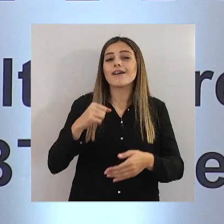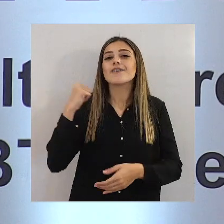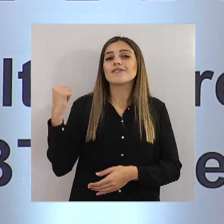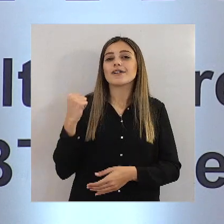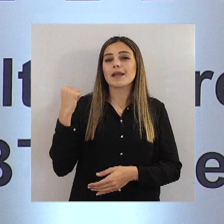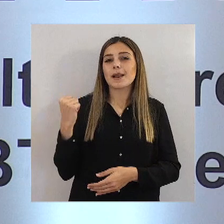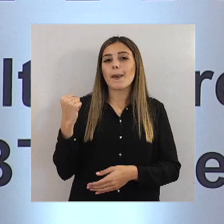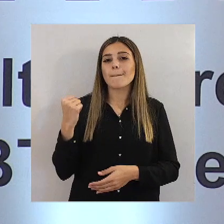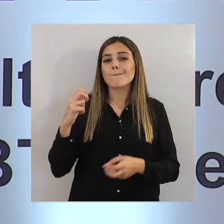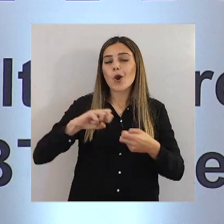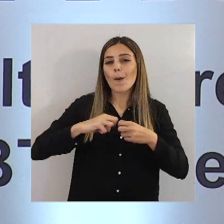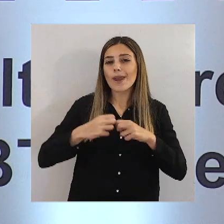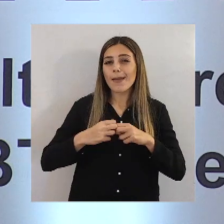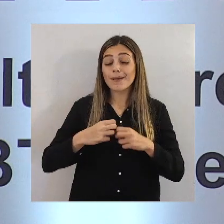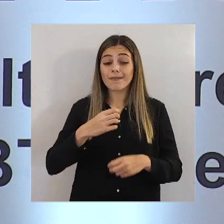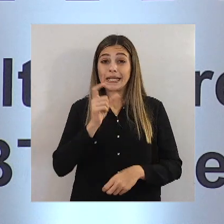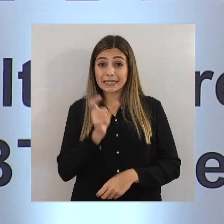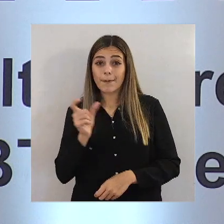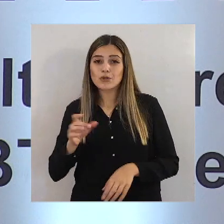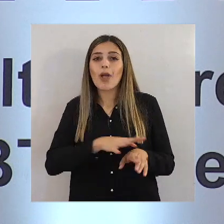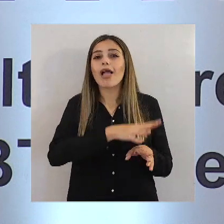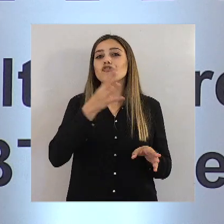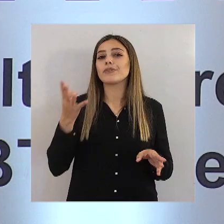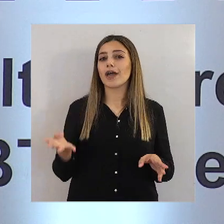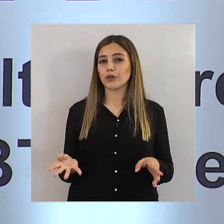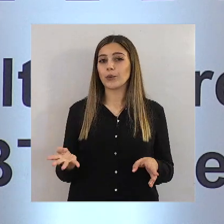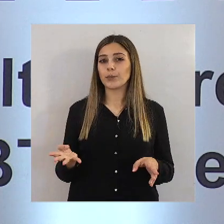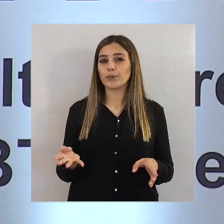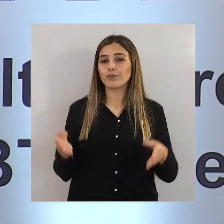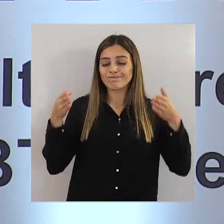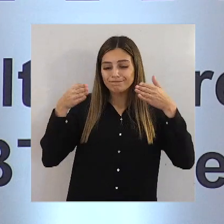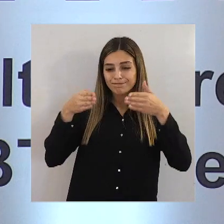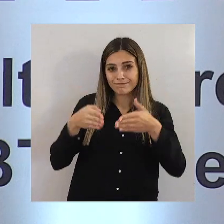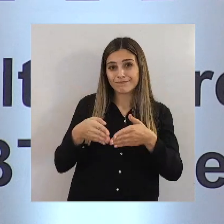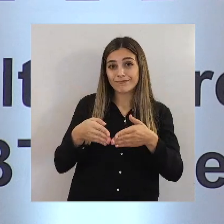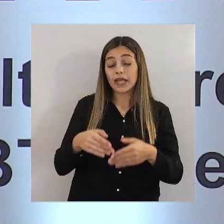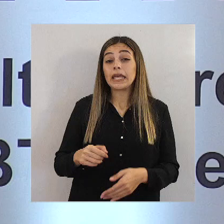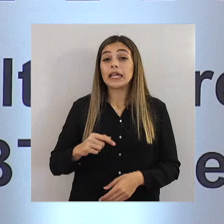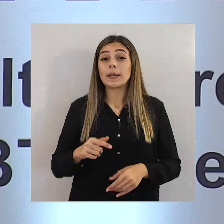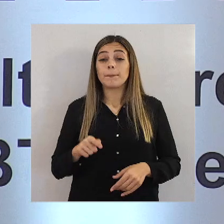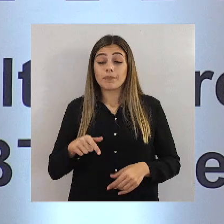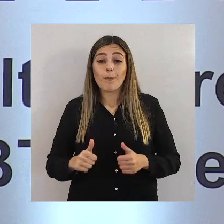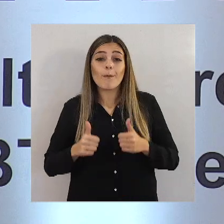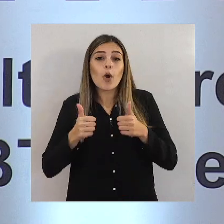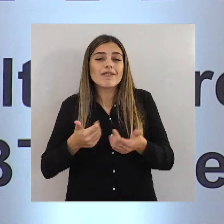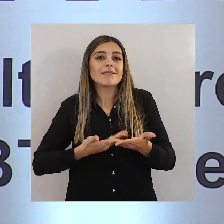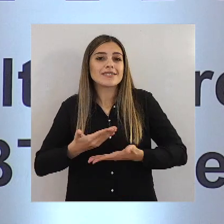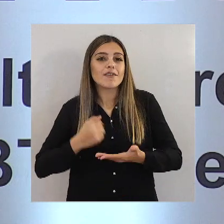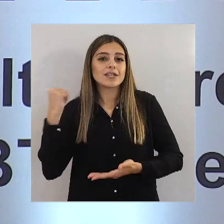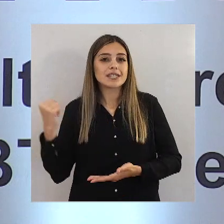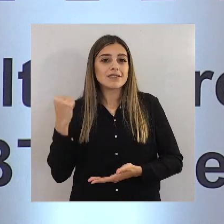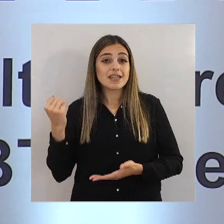by LGBTIQ persons, a worthy endeavor given the life-saving potential that access to health